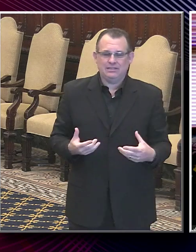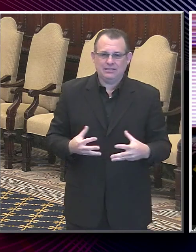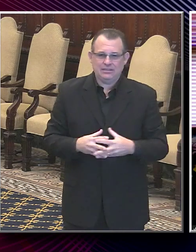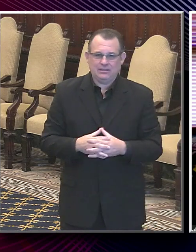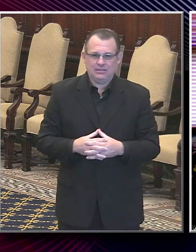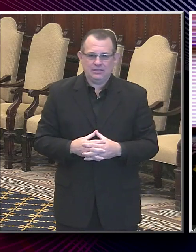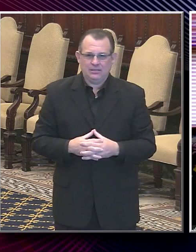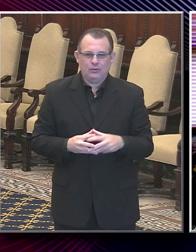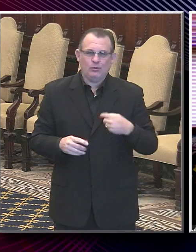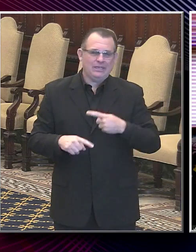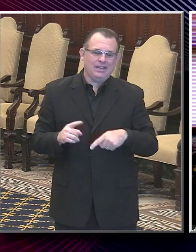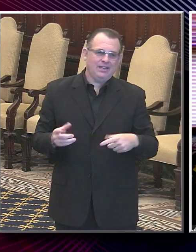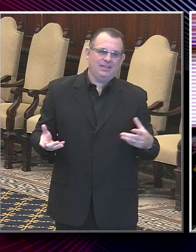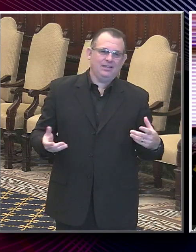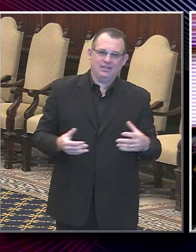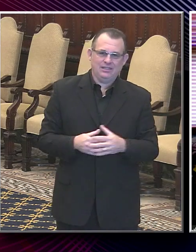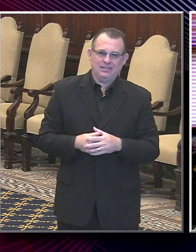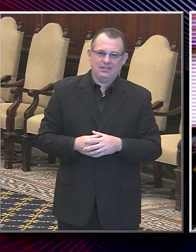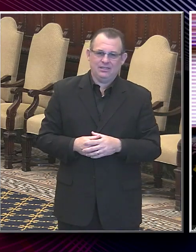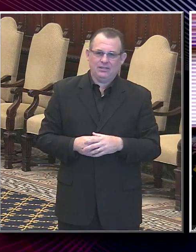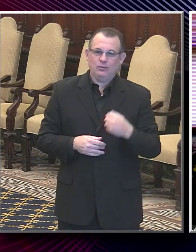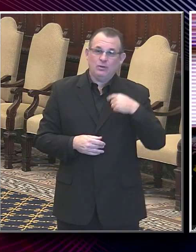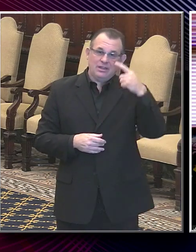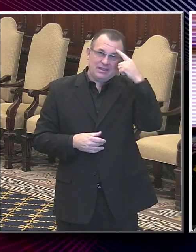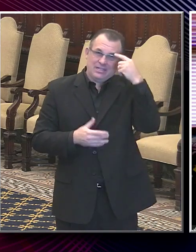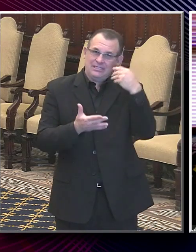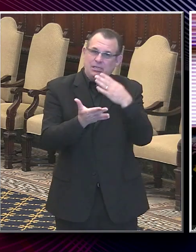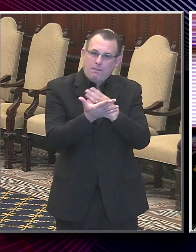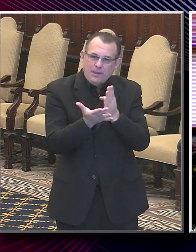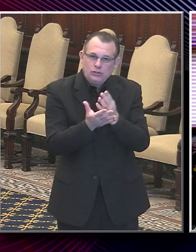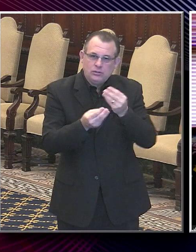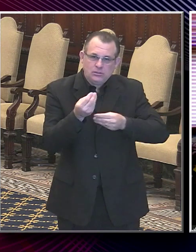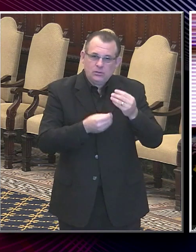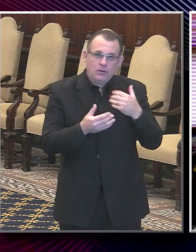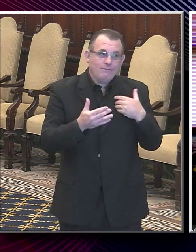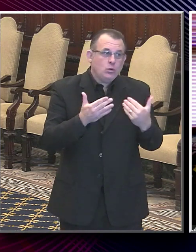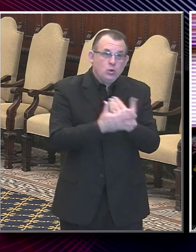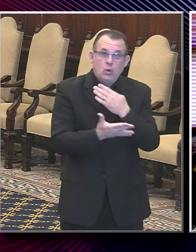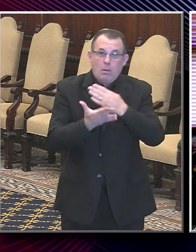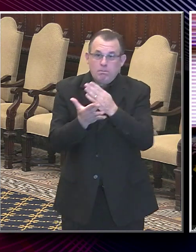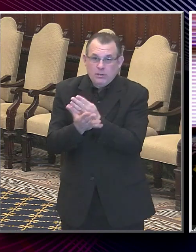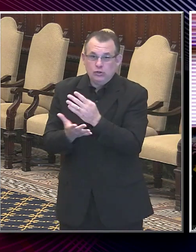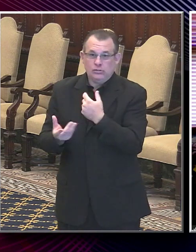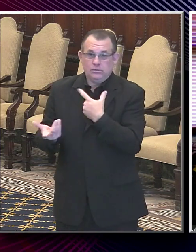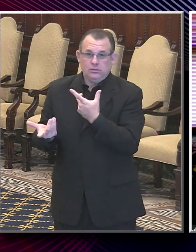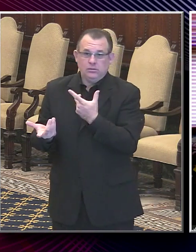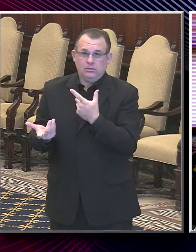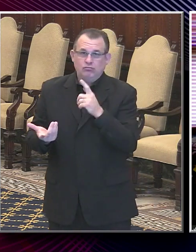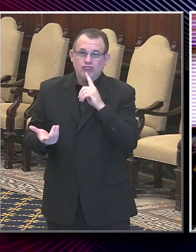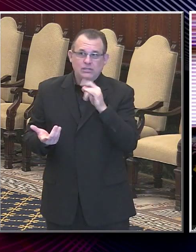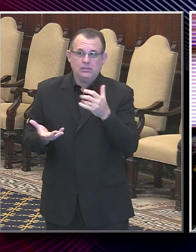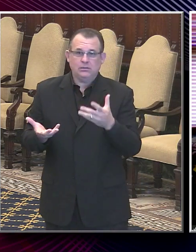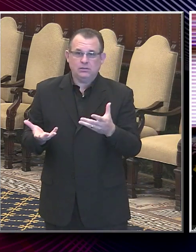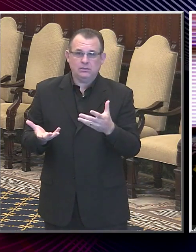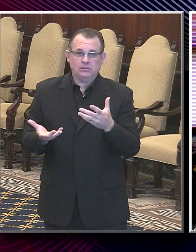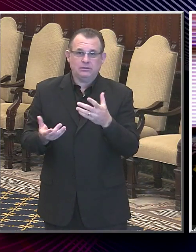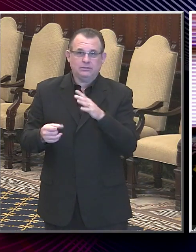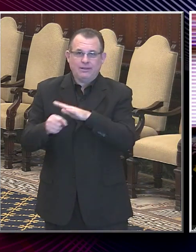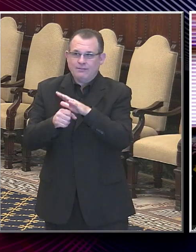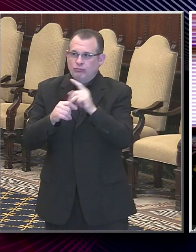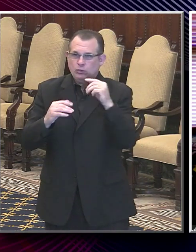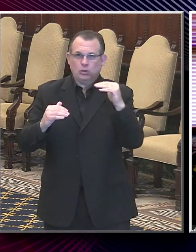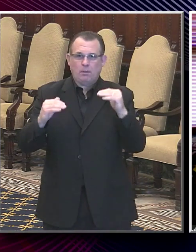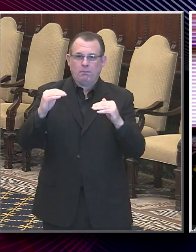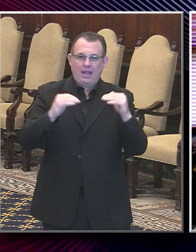working people. We think that this budget the new budget that we've reintroduced is enough of a balance between raising